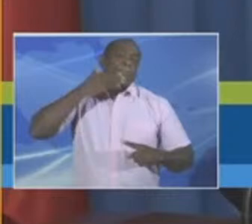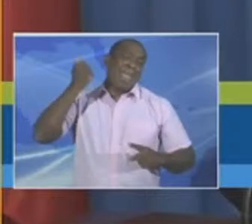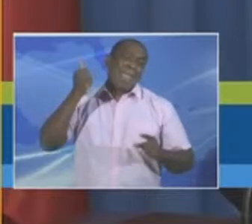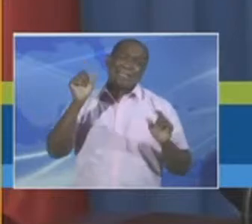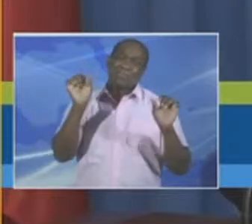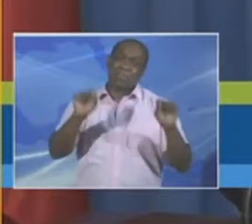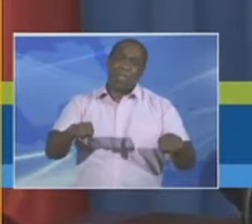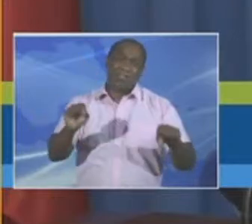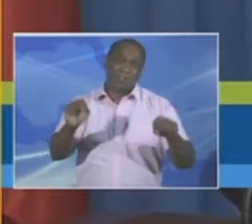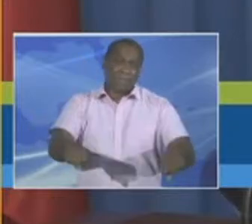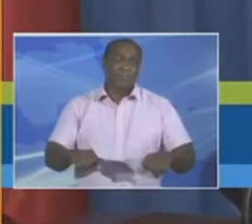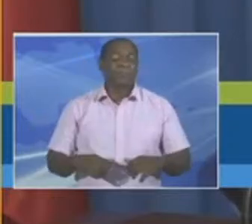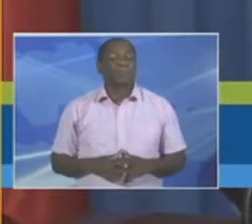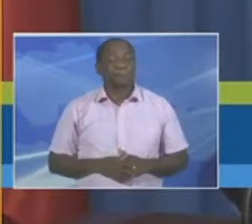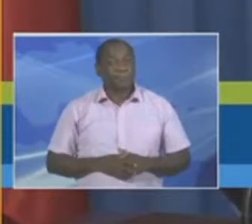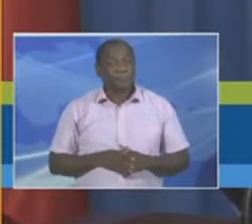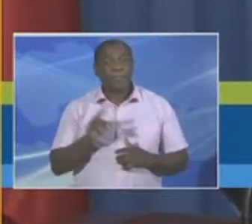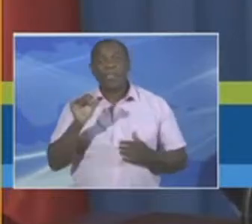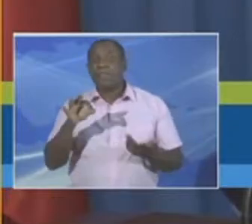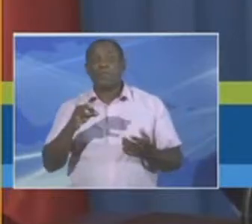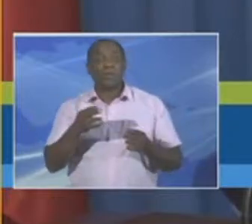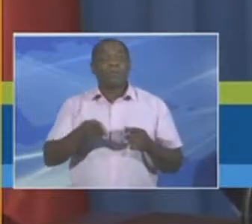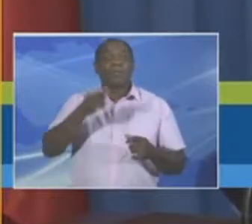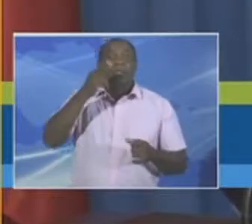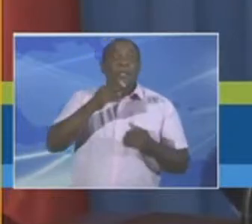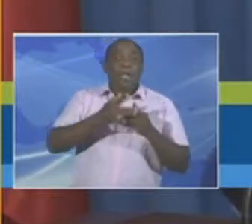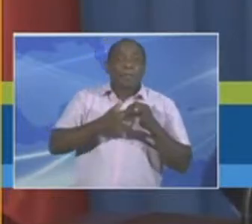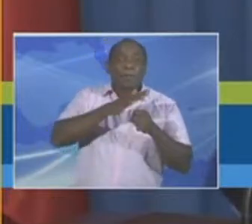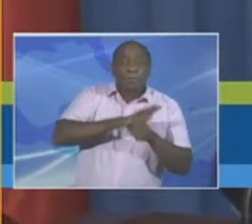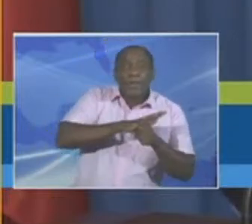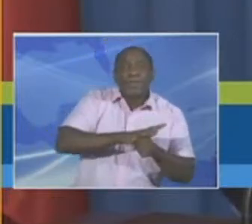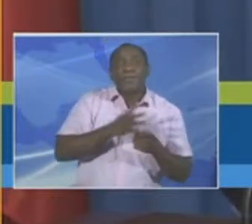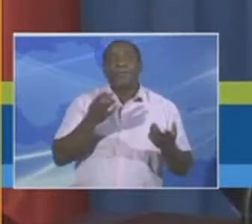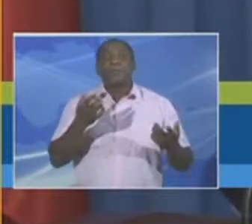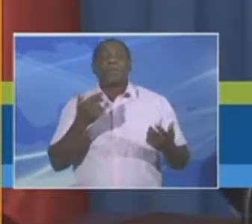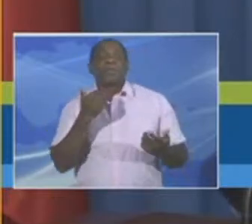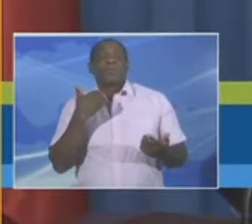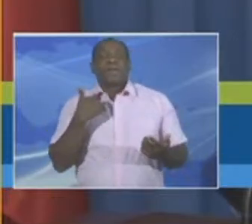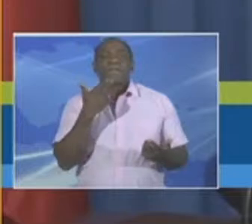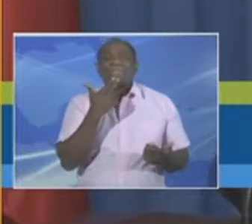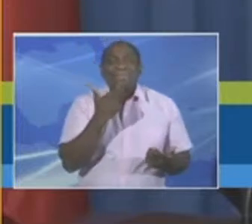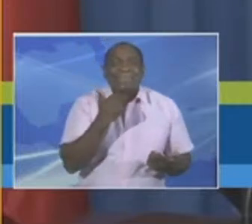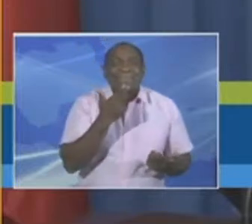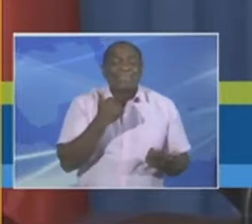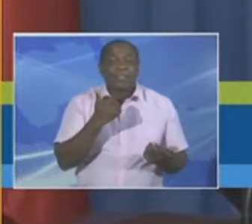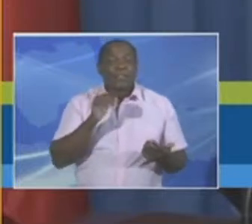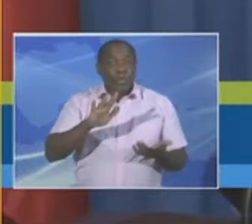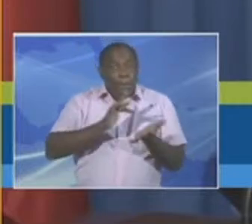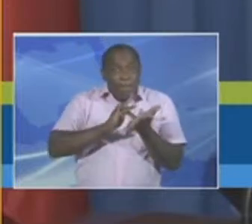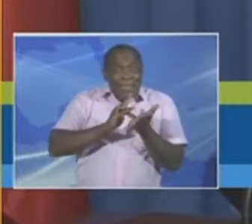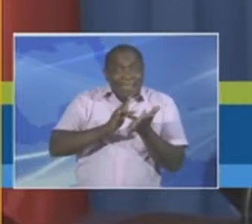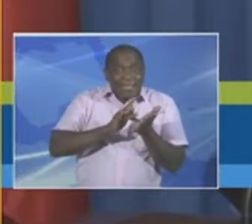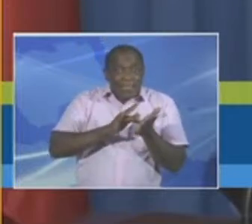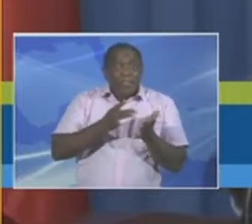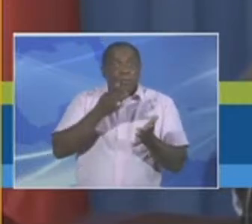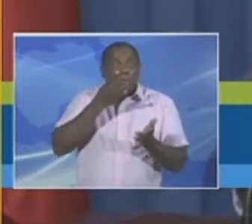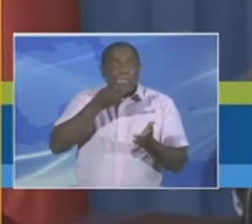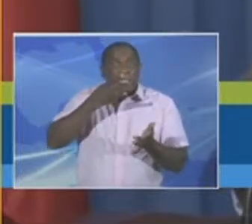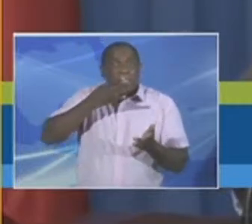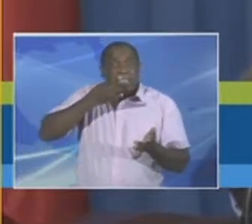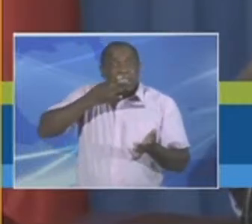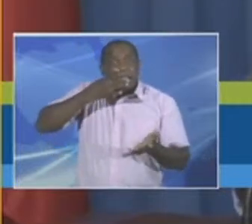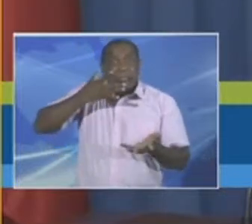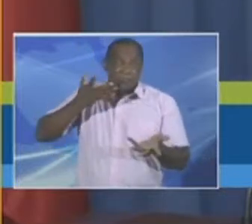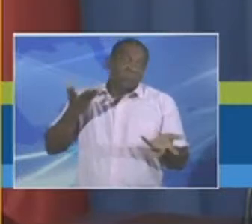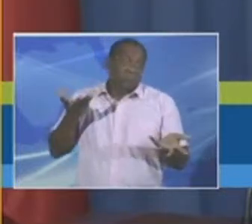as possible. So if you're hypertensive, if you're diabetic, take your medications, because not